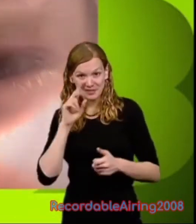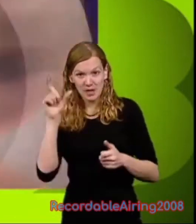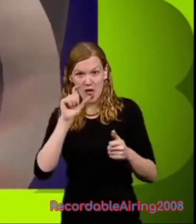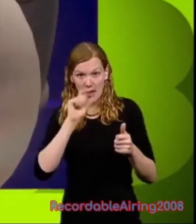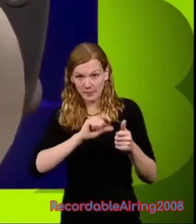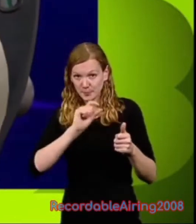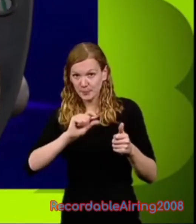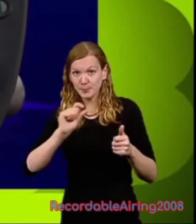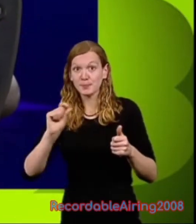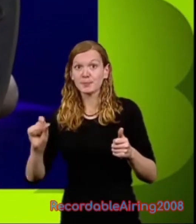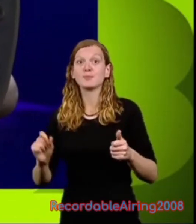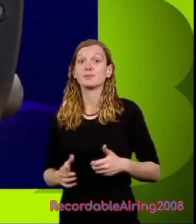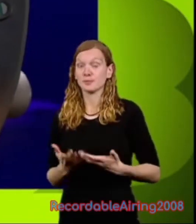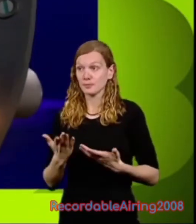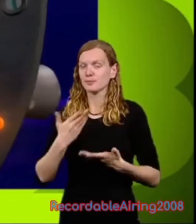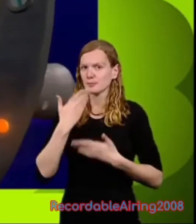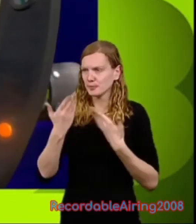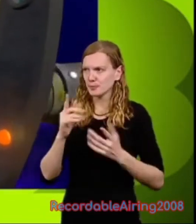hear again.